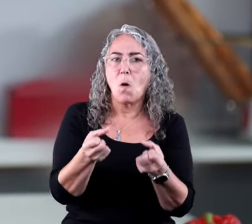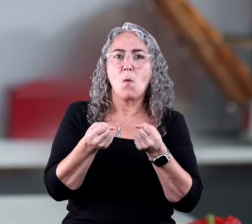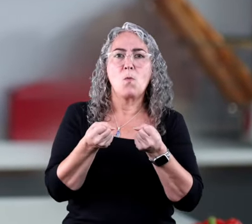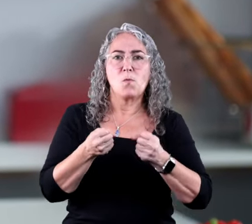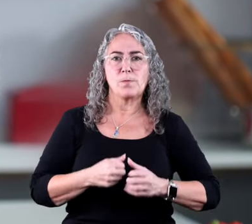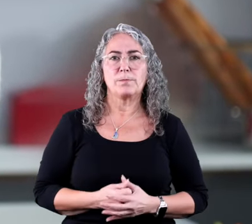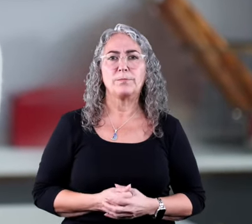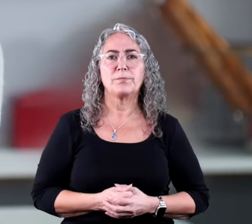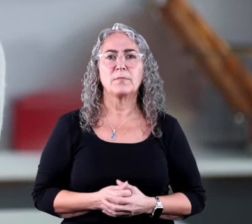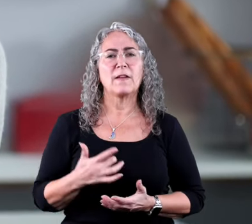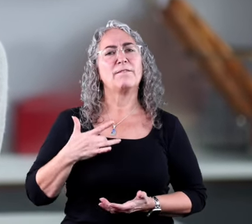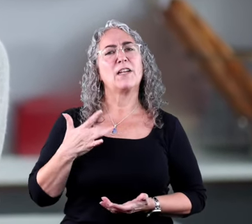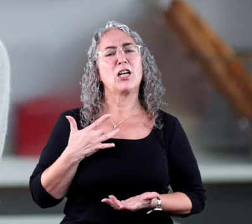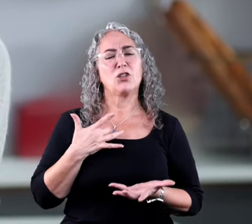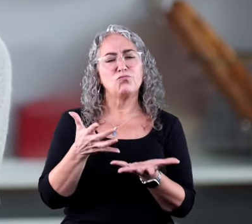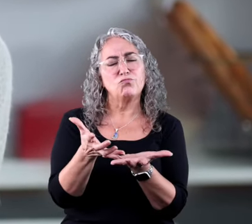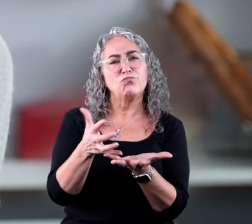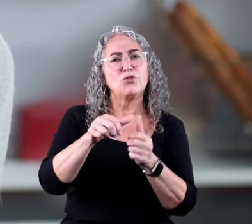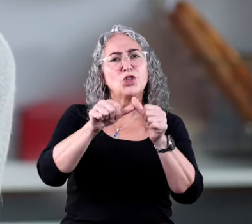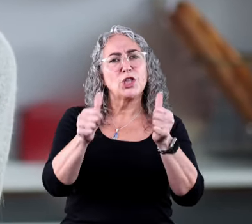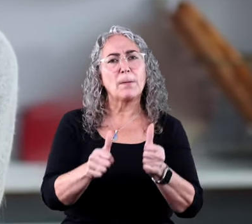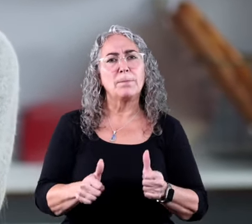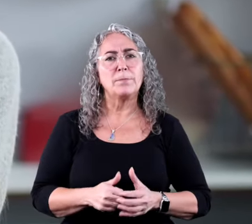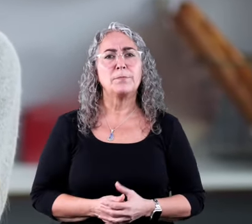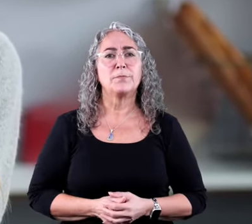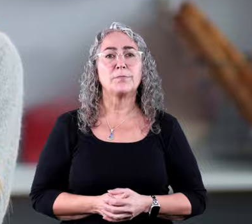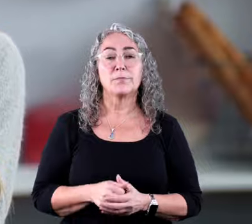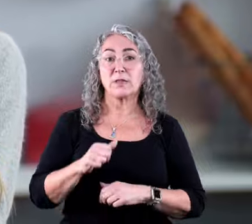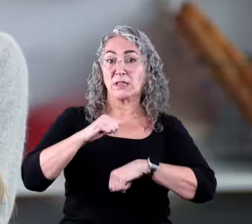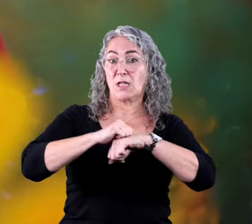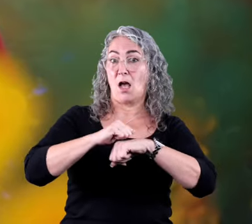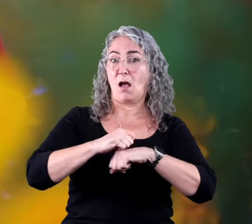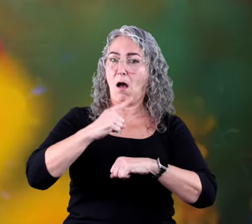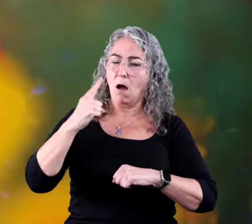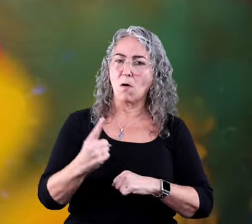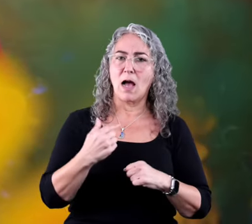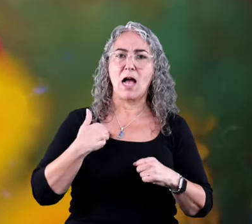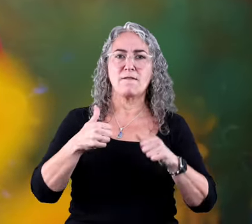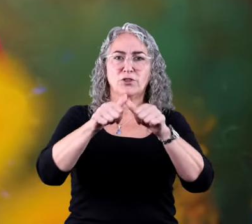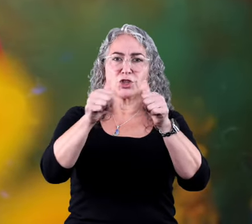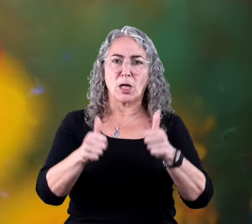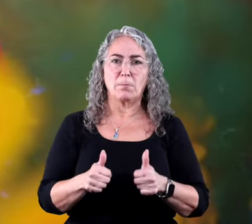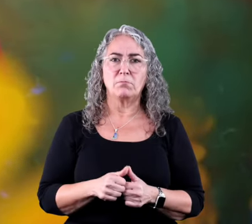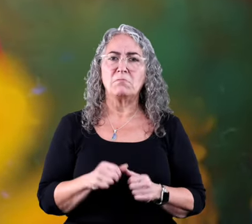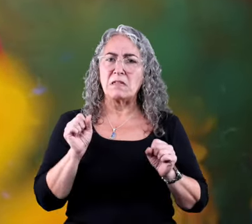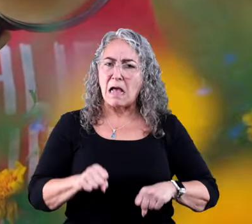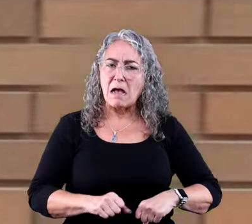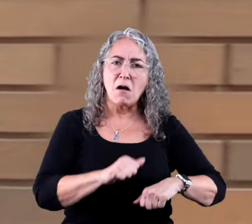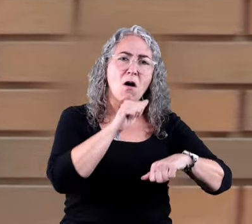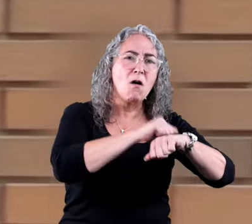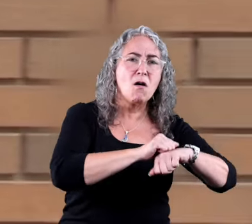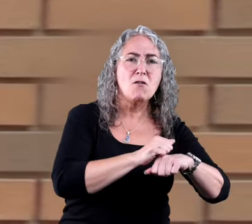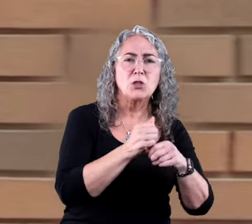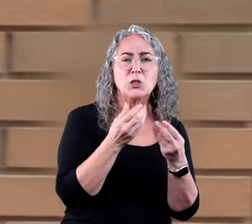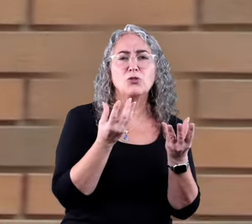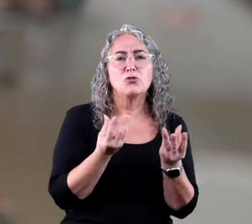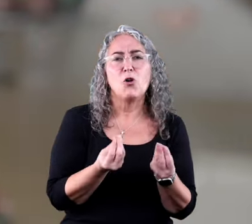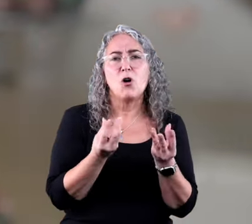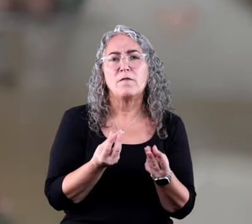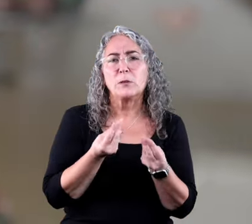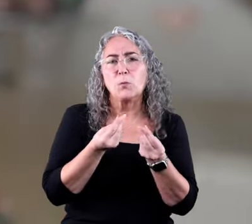things you can pick up, hold, and feel the shape of. Solids always have a shape. They can be